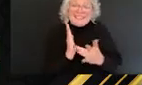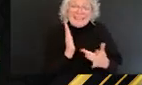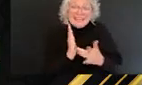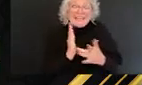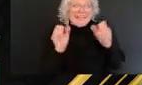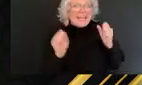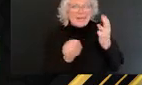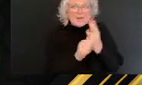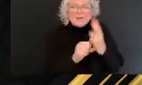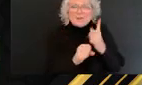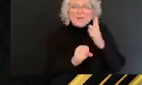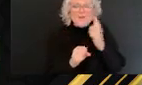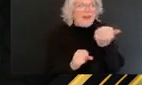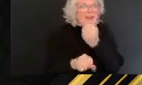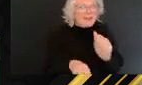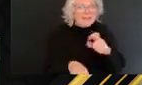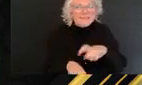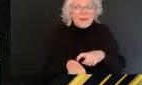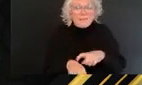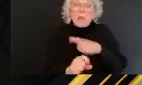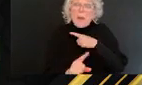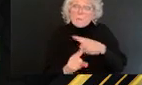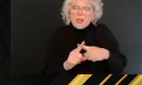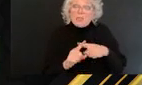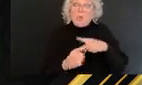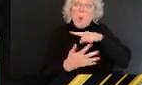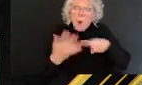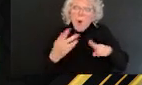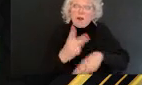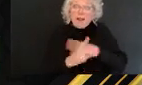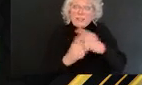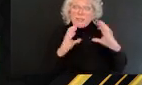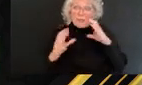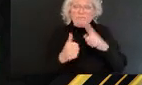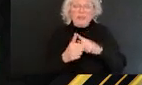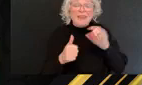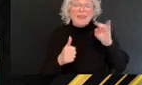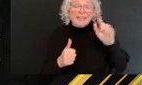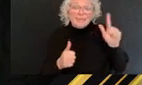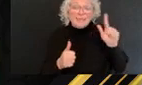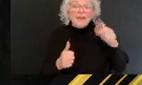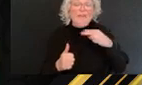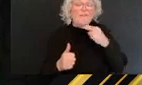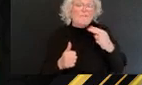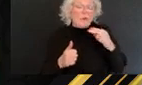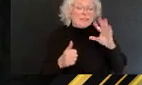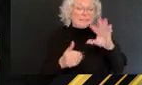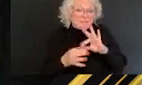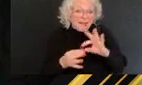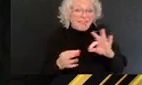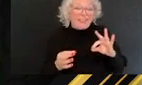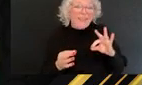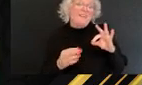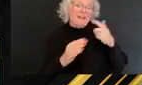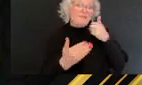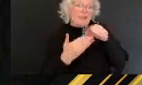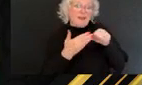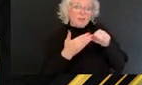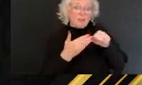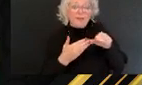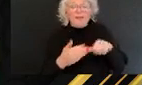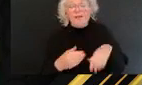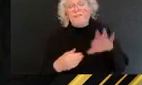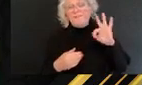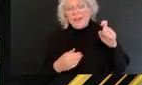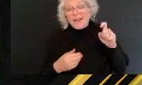was designed to work everywhere. And it goes with all 6 touch points of communication: email, voicemail, snail mail, phone, fax,